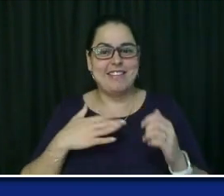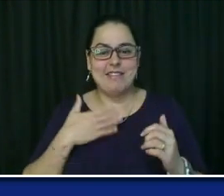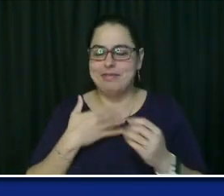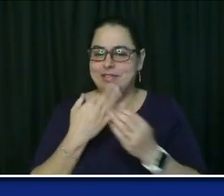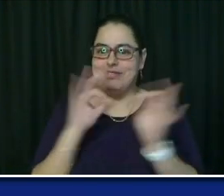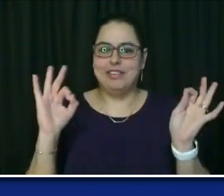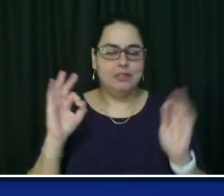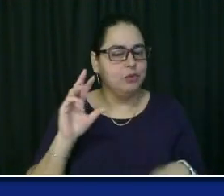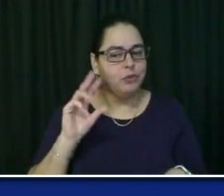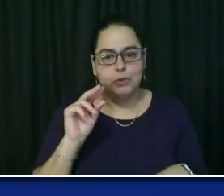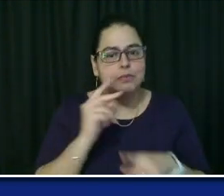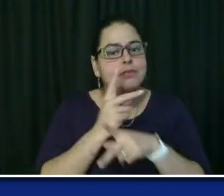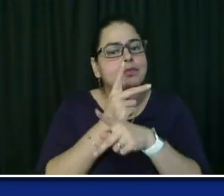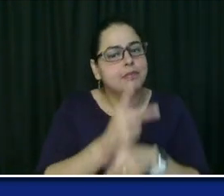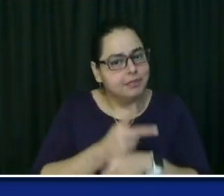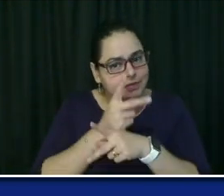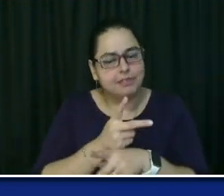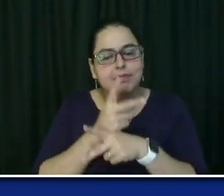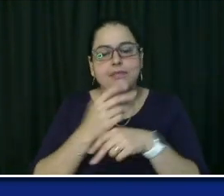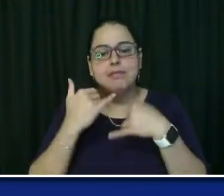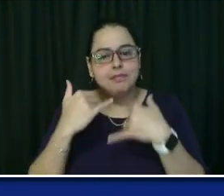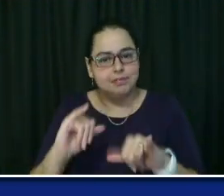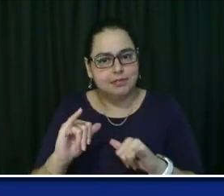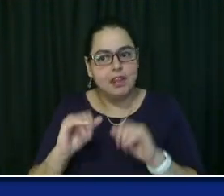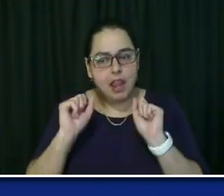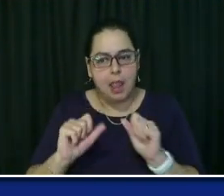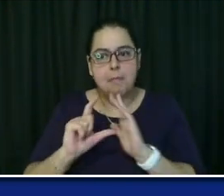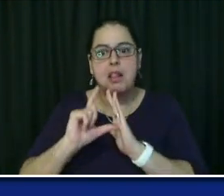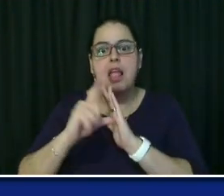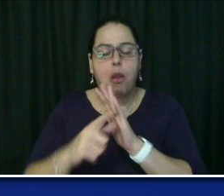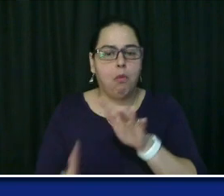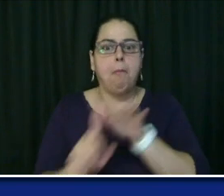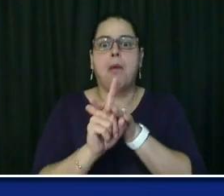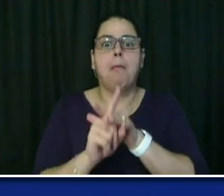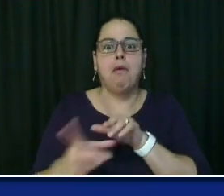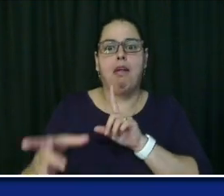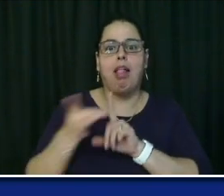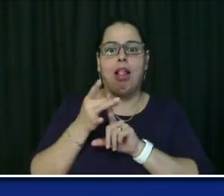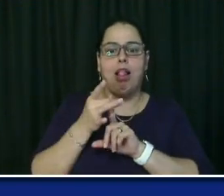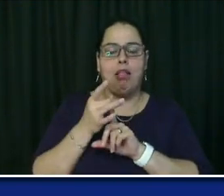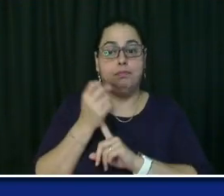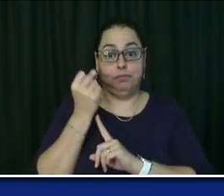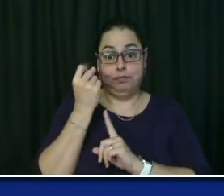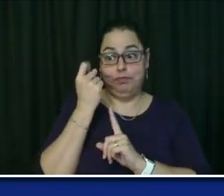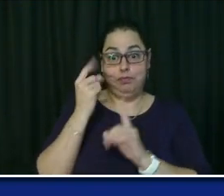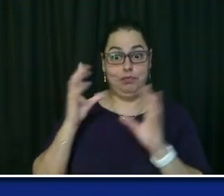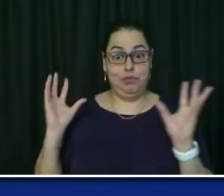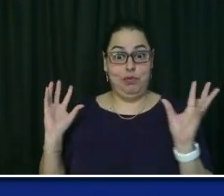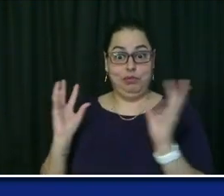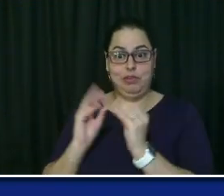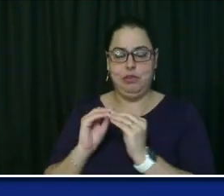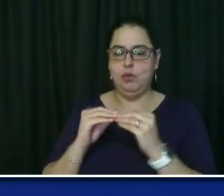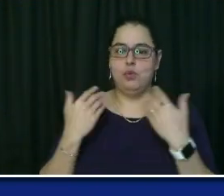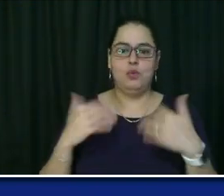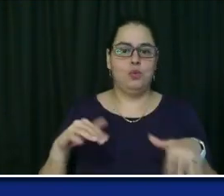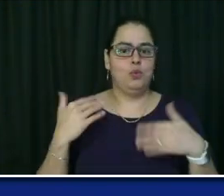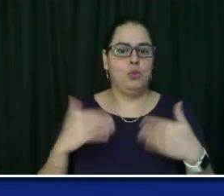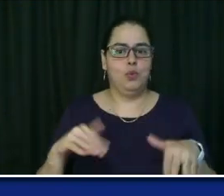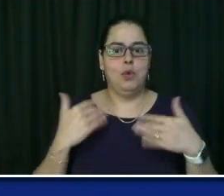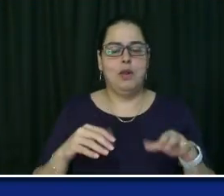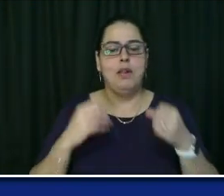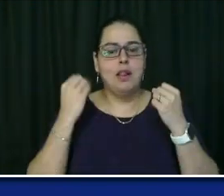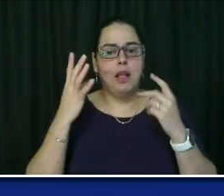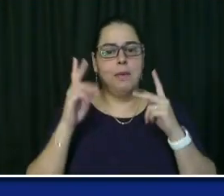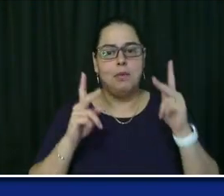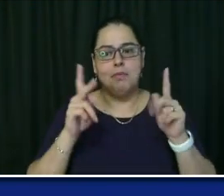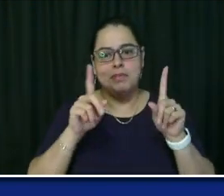there are duplicate and triplicate tests within that macro number. That's all the tests given. It doesn't specify if a person has been tested multiple